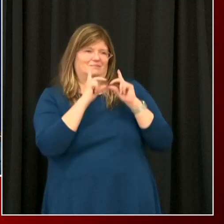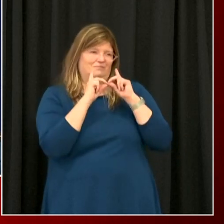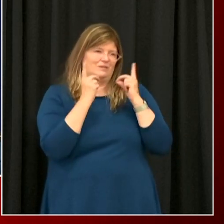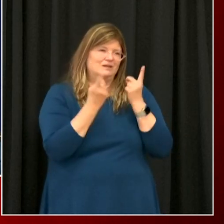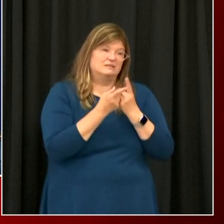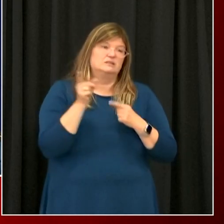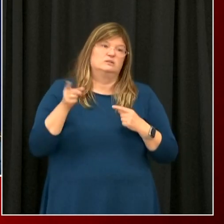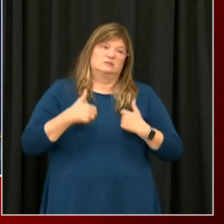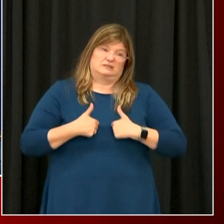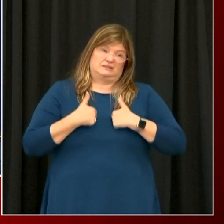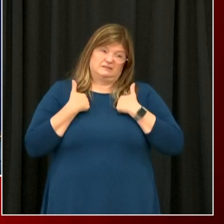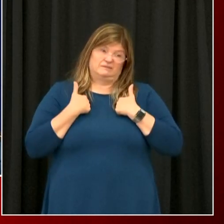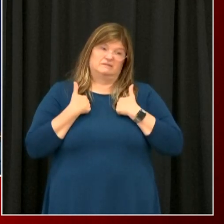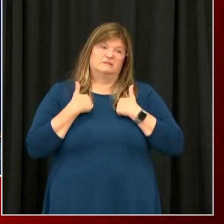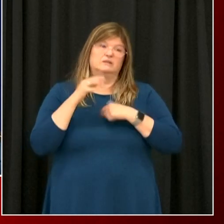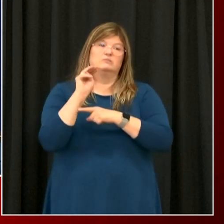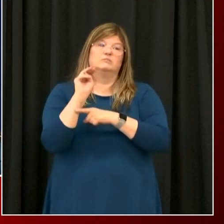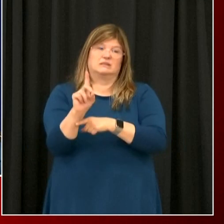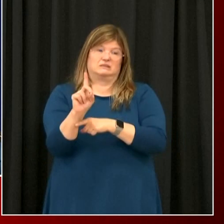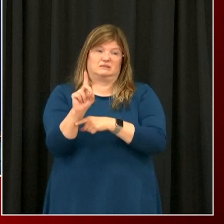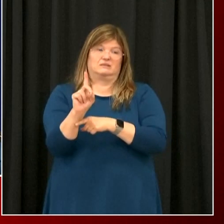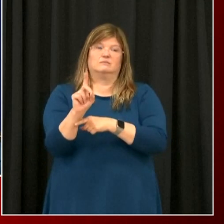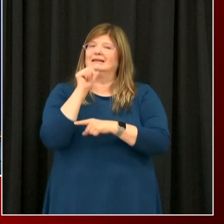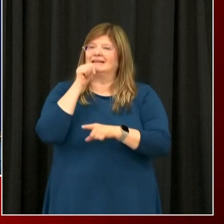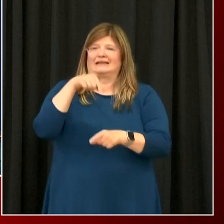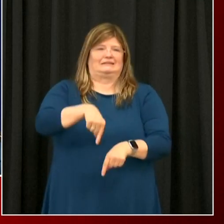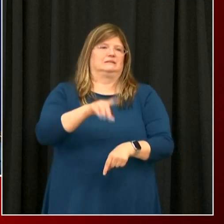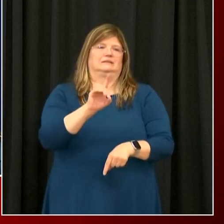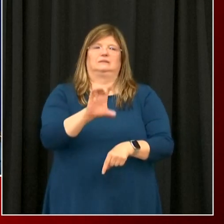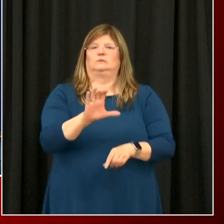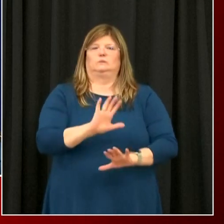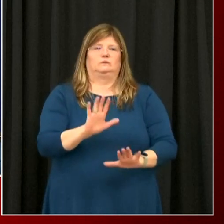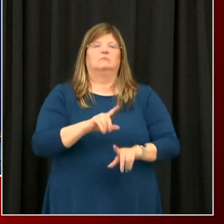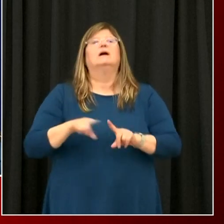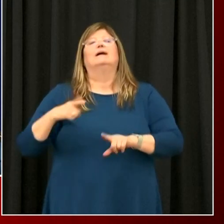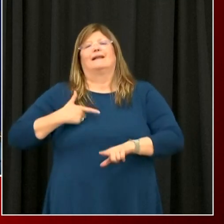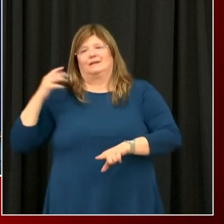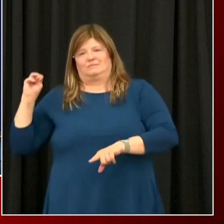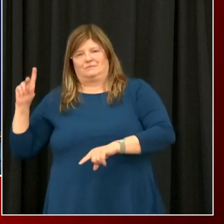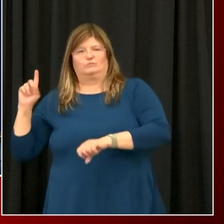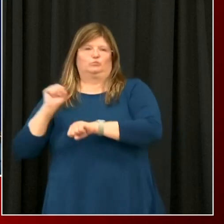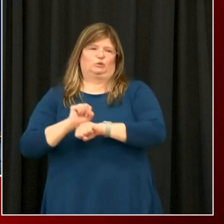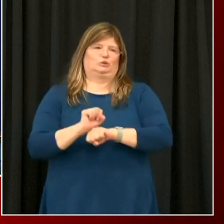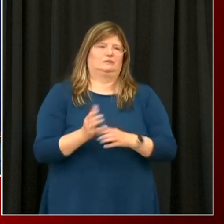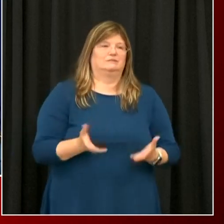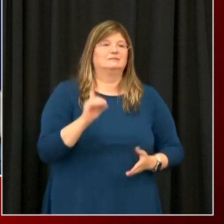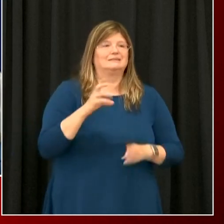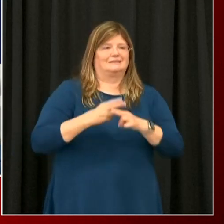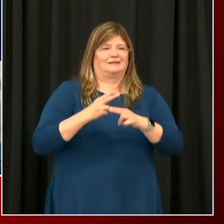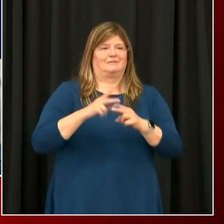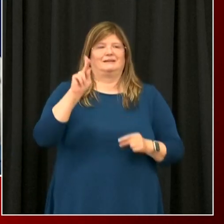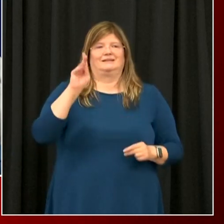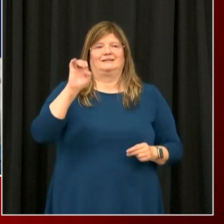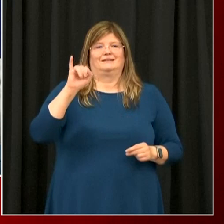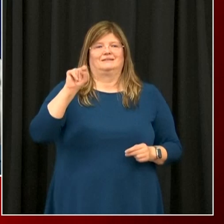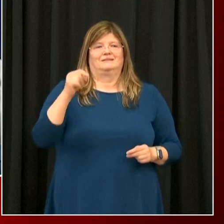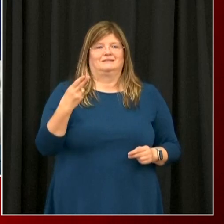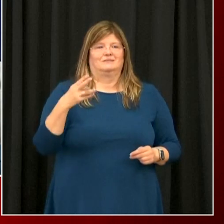state of Maryland, so he did not live here in the District of Columbia. His name is Officer Keith Williams, started his career